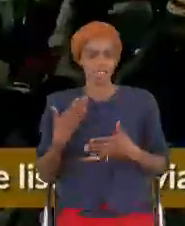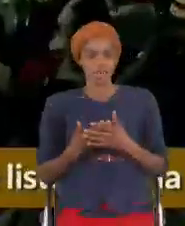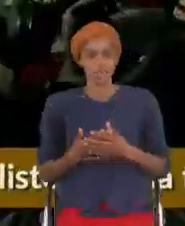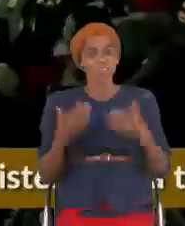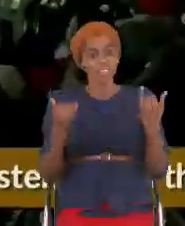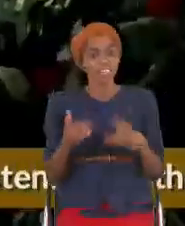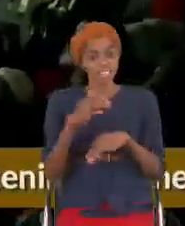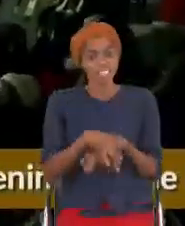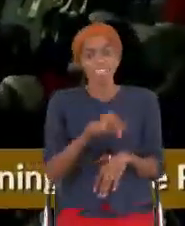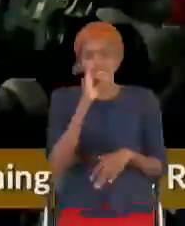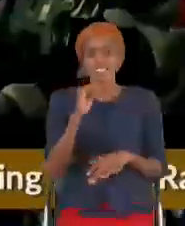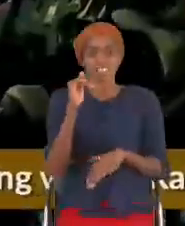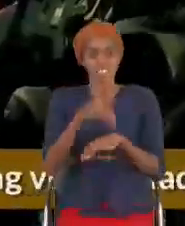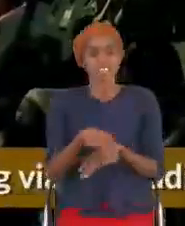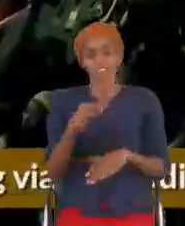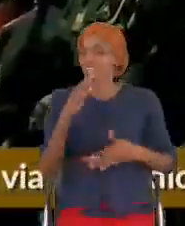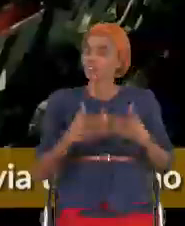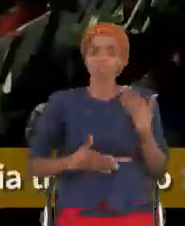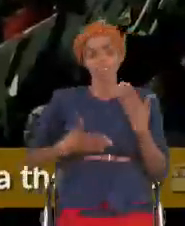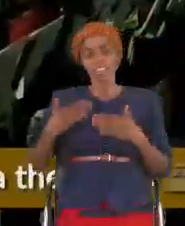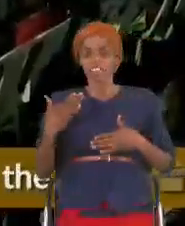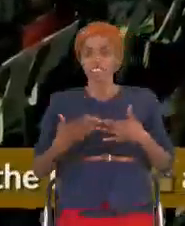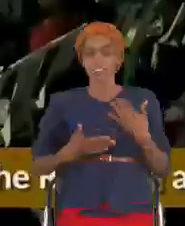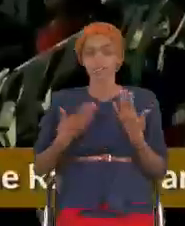Tonight is a night of jubilation.